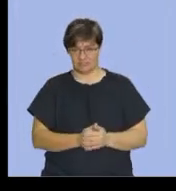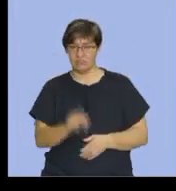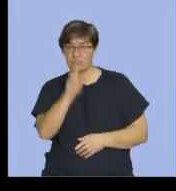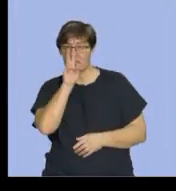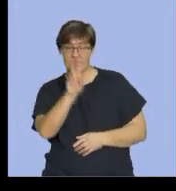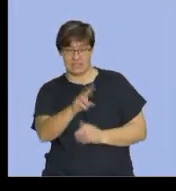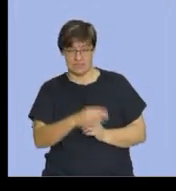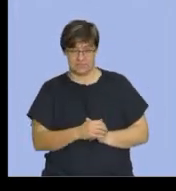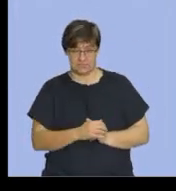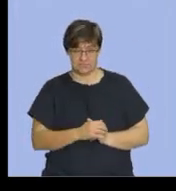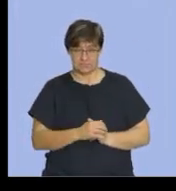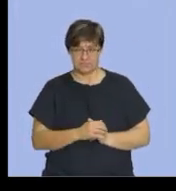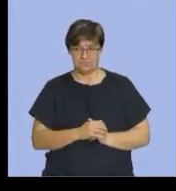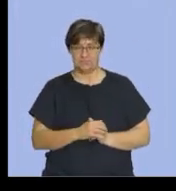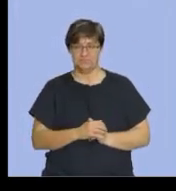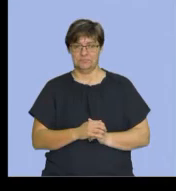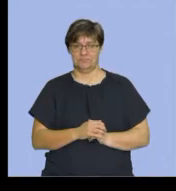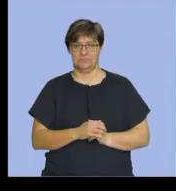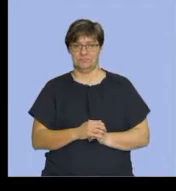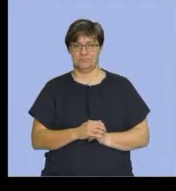let's use